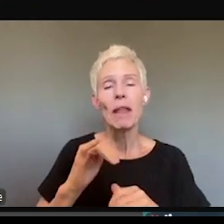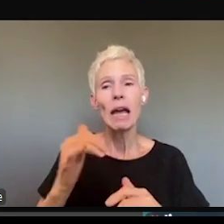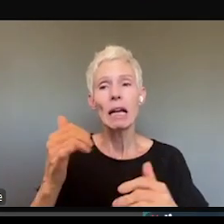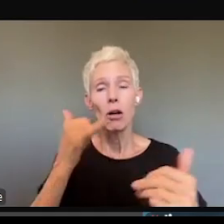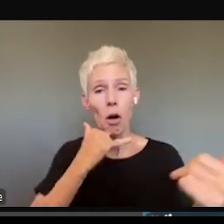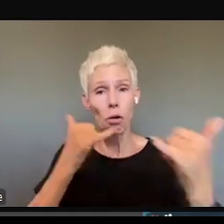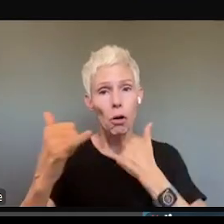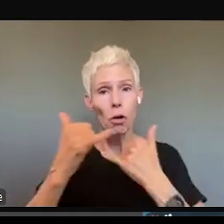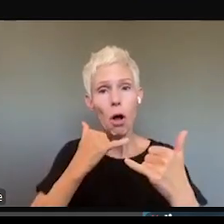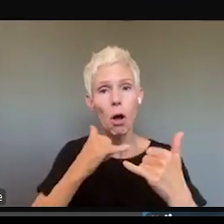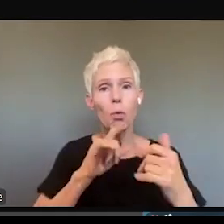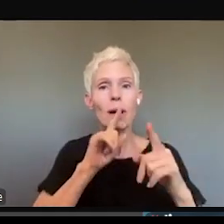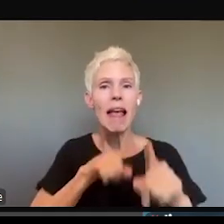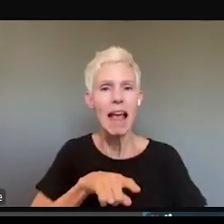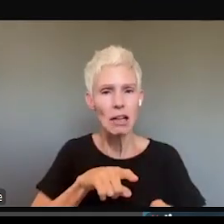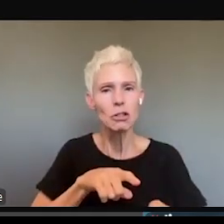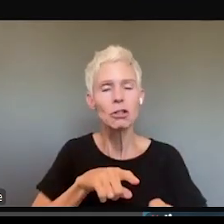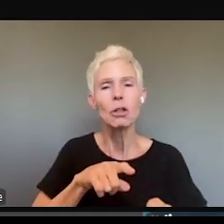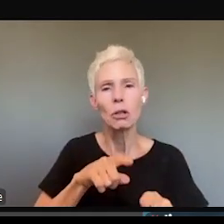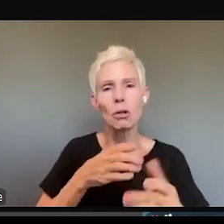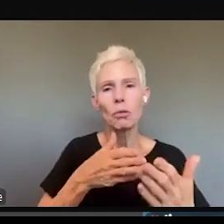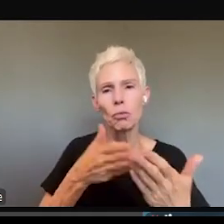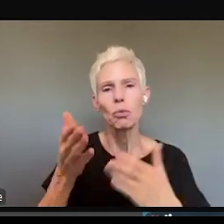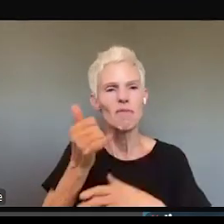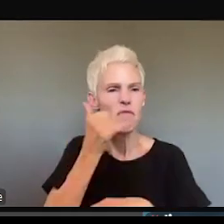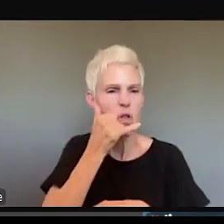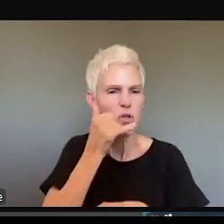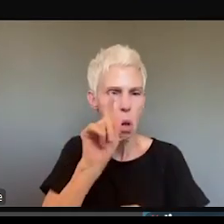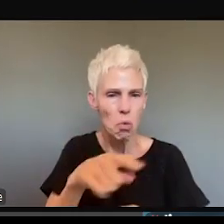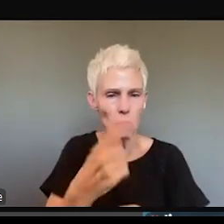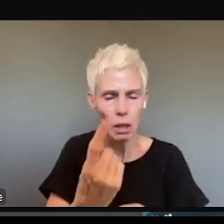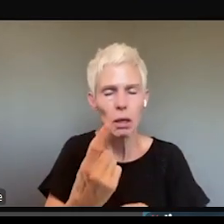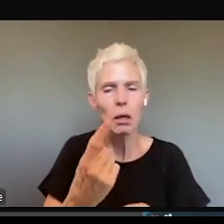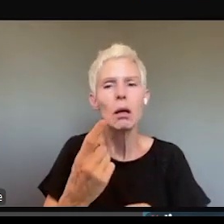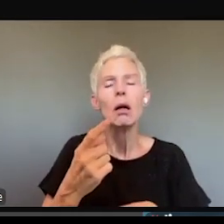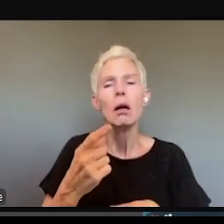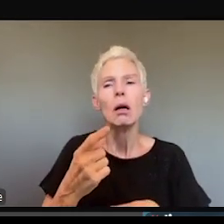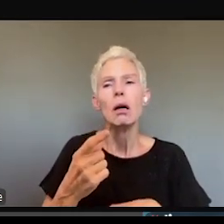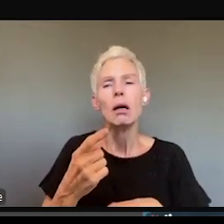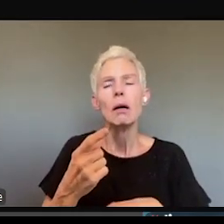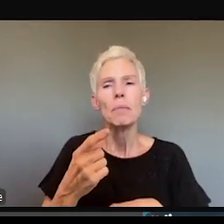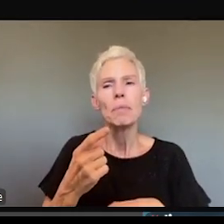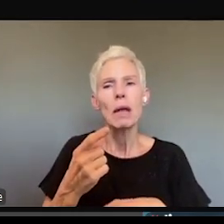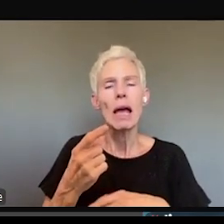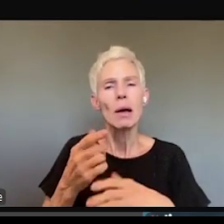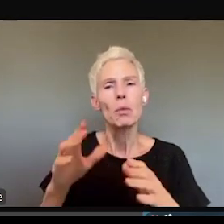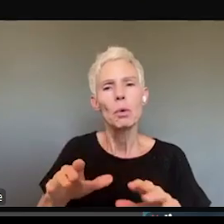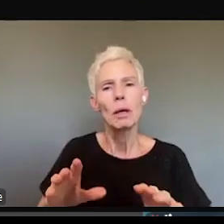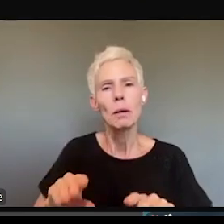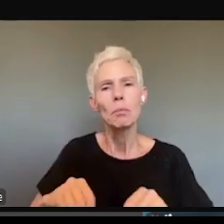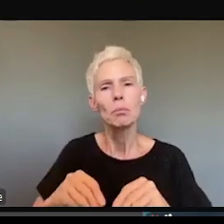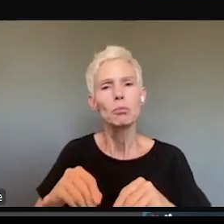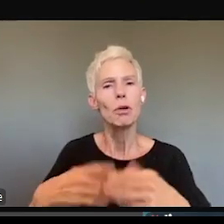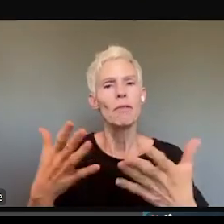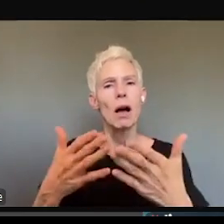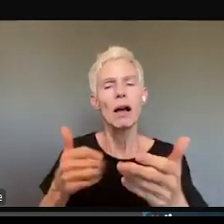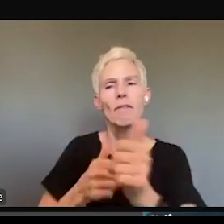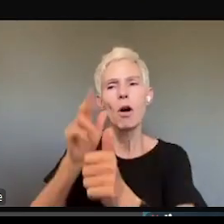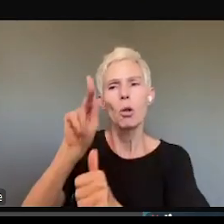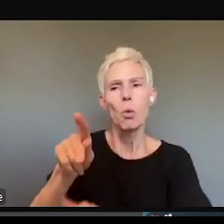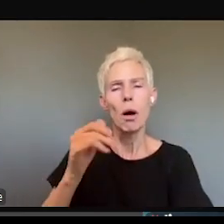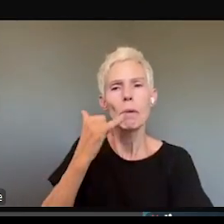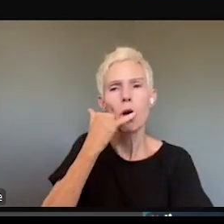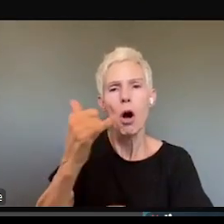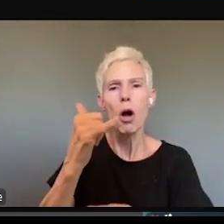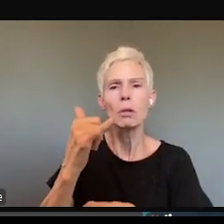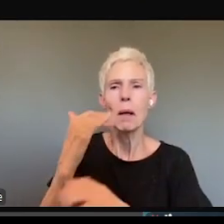telephonically. And we provide follow-up calls and caring contact emails. We